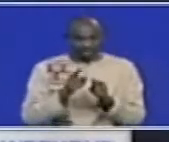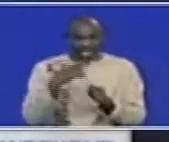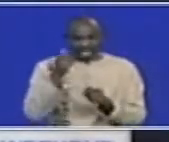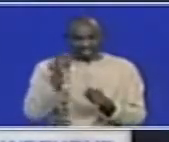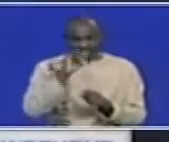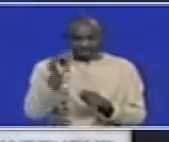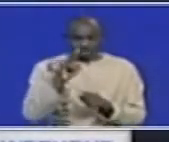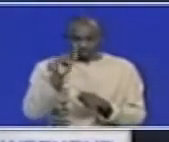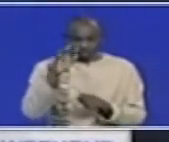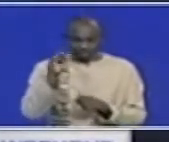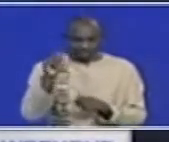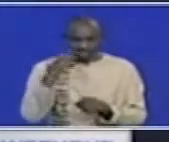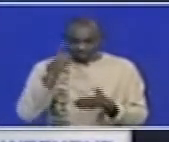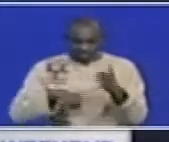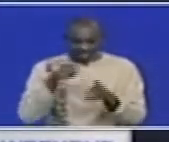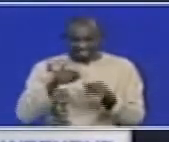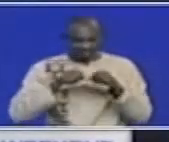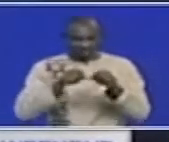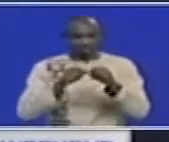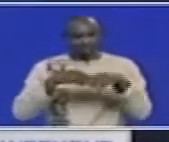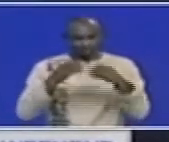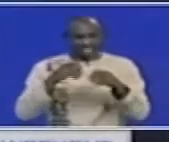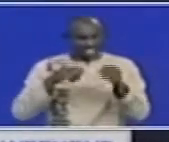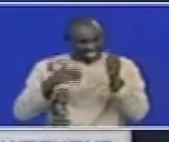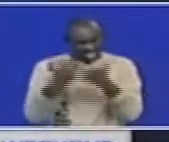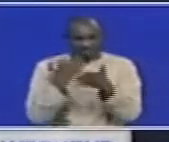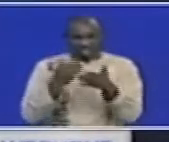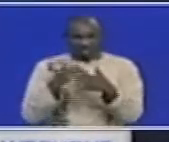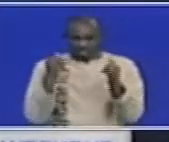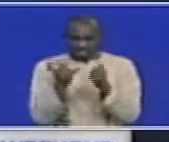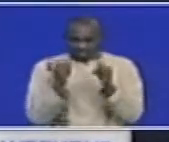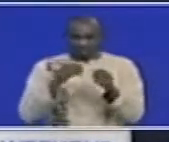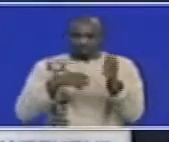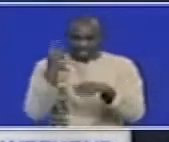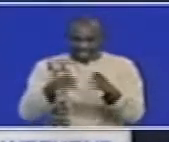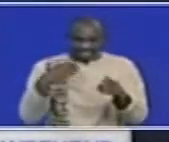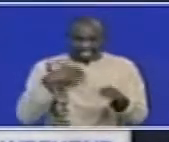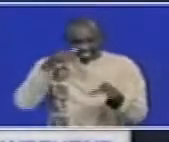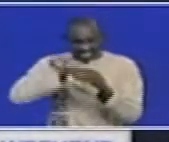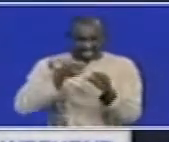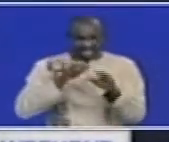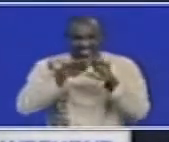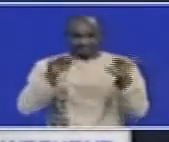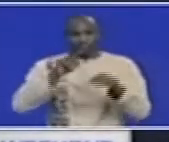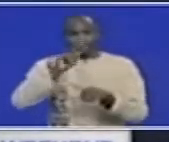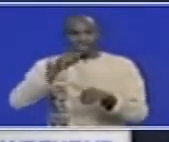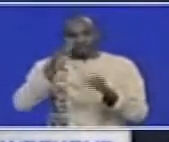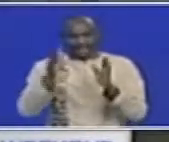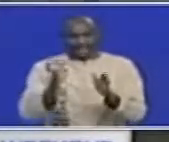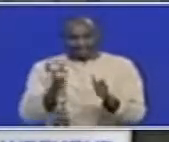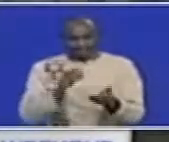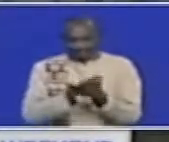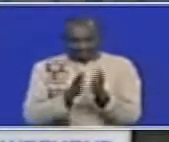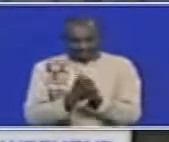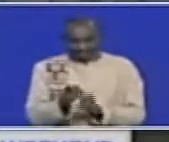reports on an event that has continued to produce new winners and inducted them into the table of millionaires.